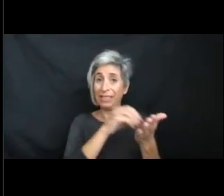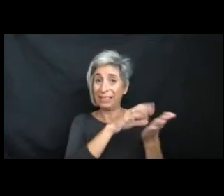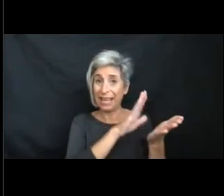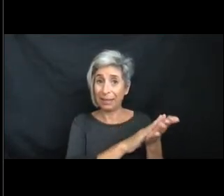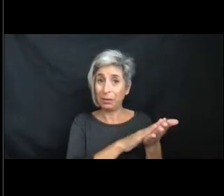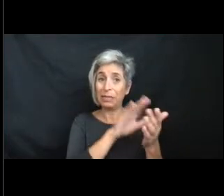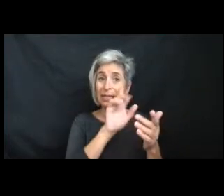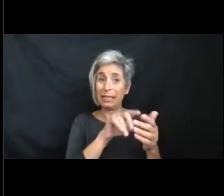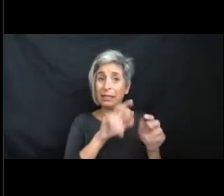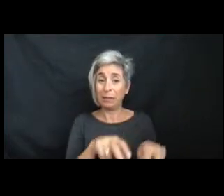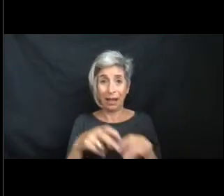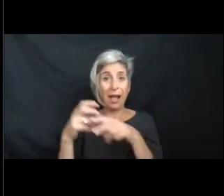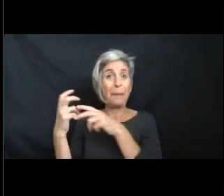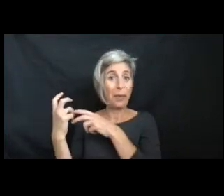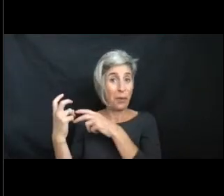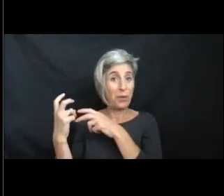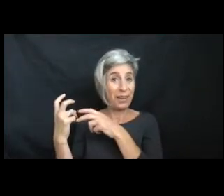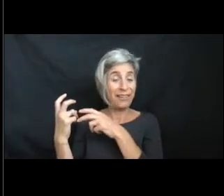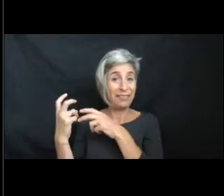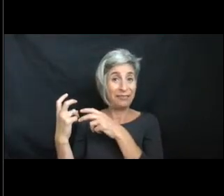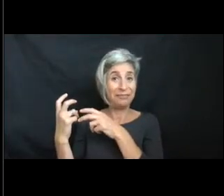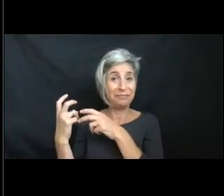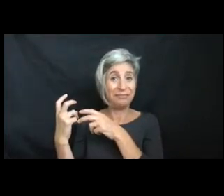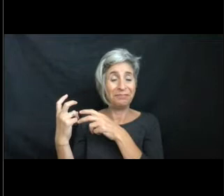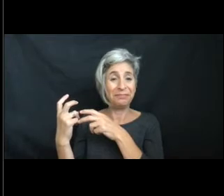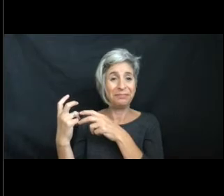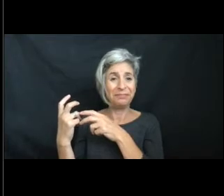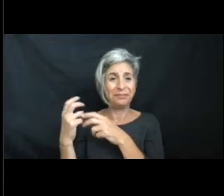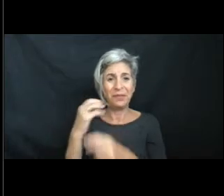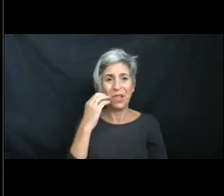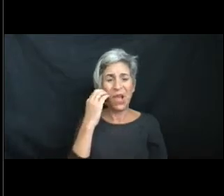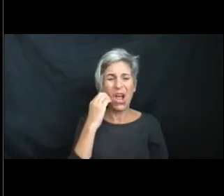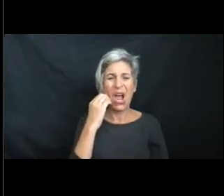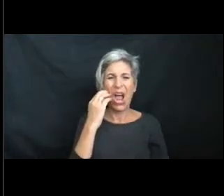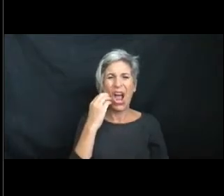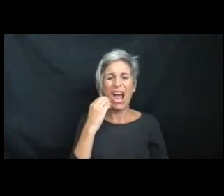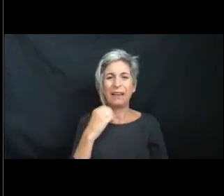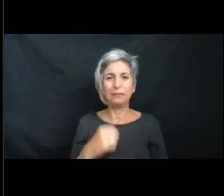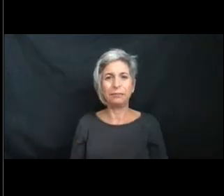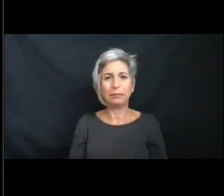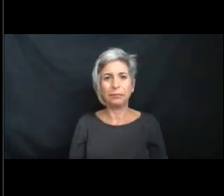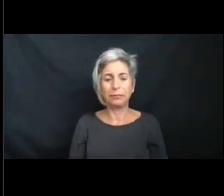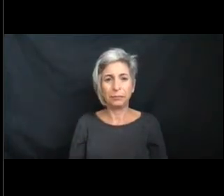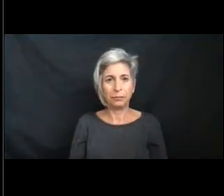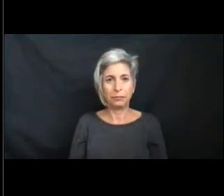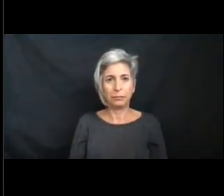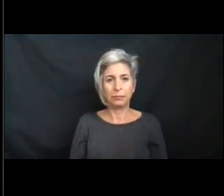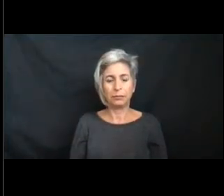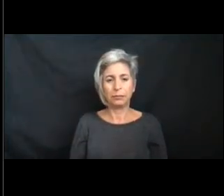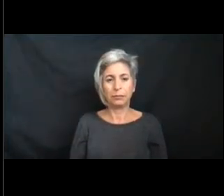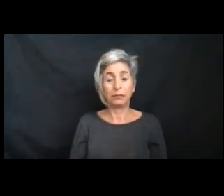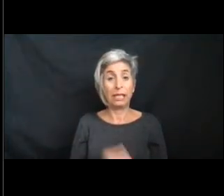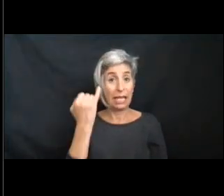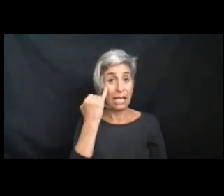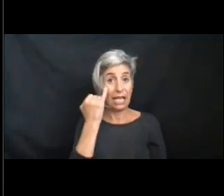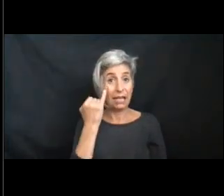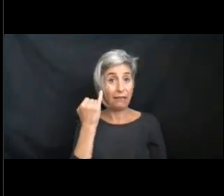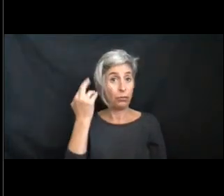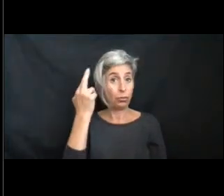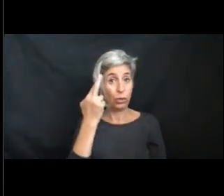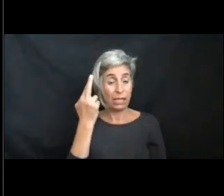be, all of these application types, or sorry, file types need to be added to the system. If for any reason you need